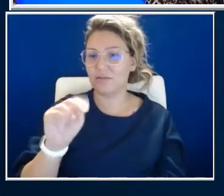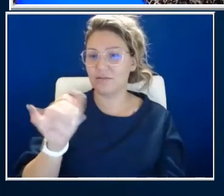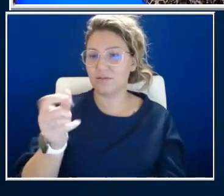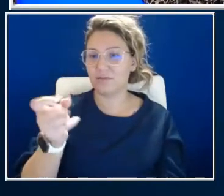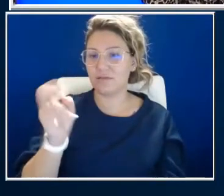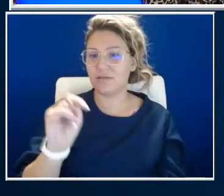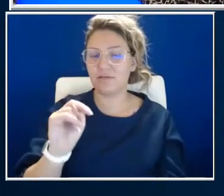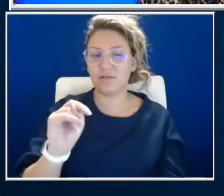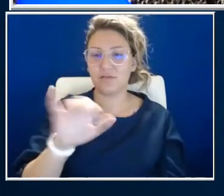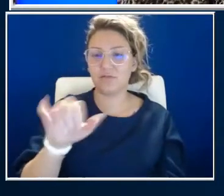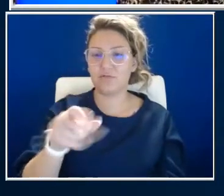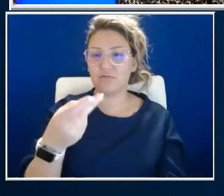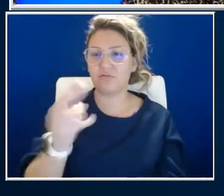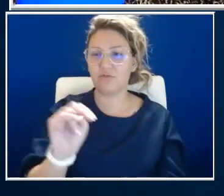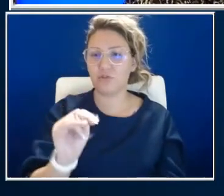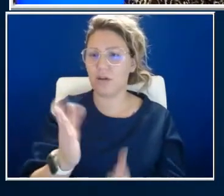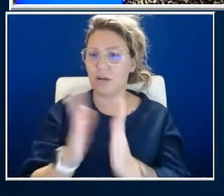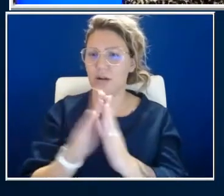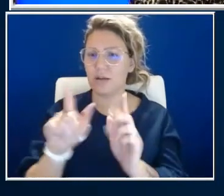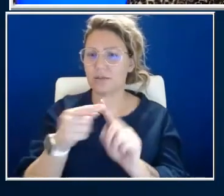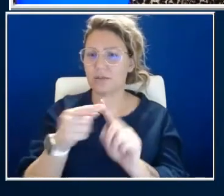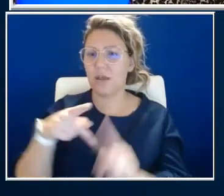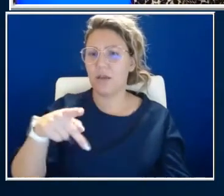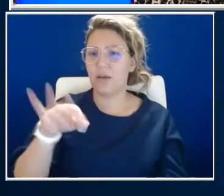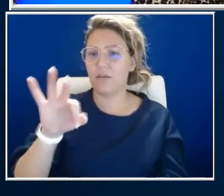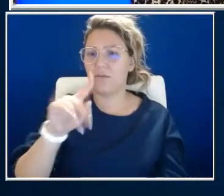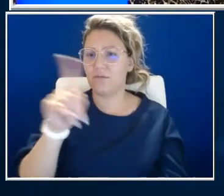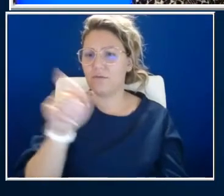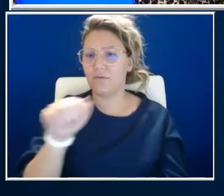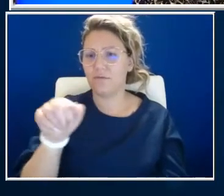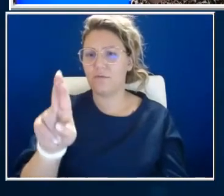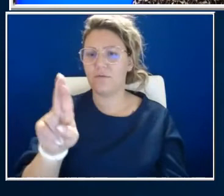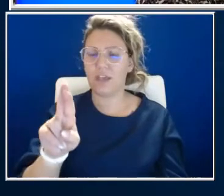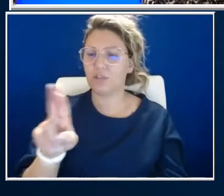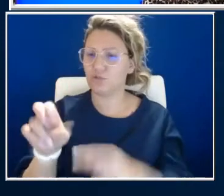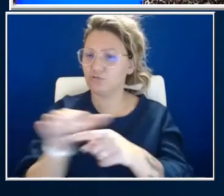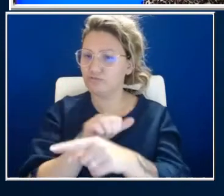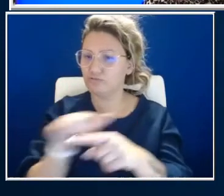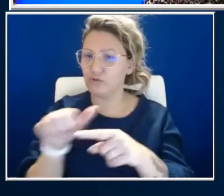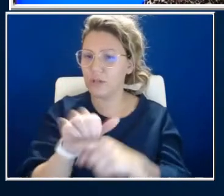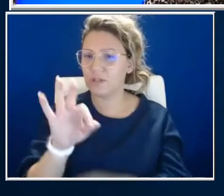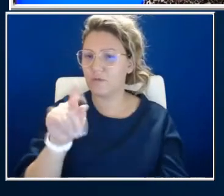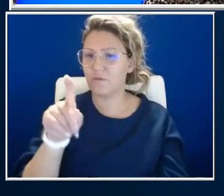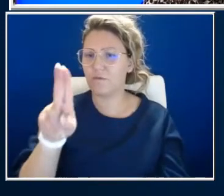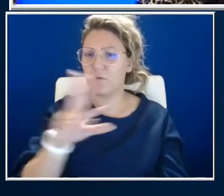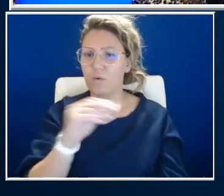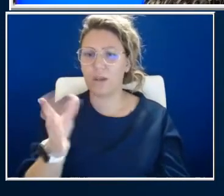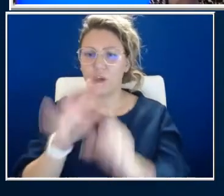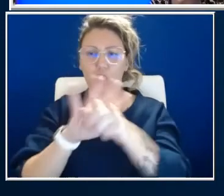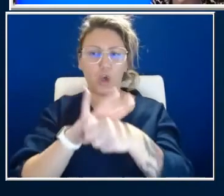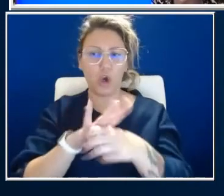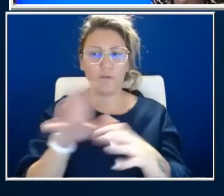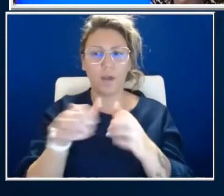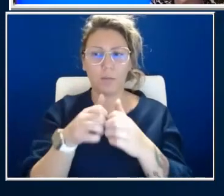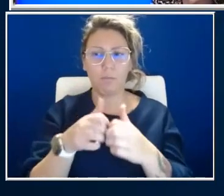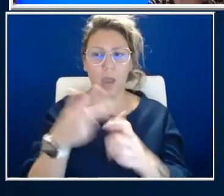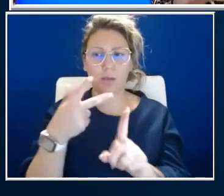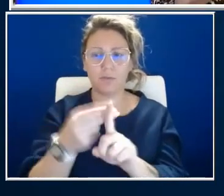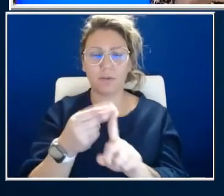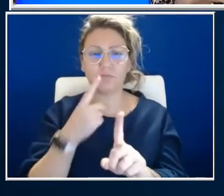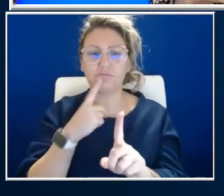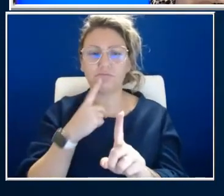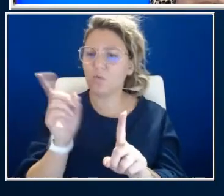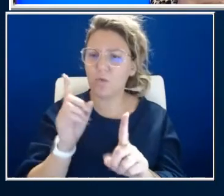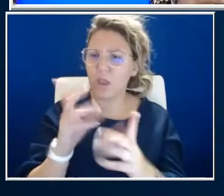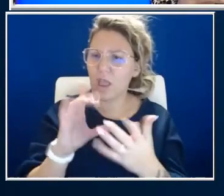launching trials of the flu and COVID-19 combo vaccine. Where are we with that? Yeah. And my question is, how helpful